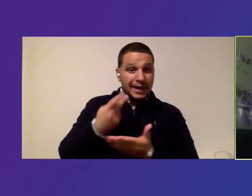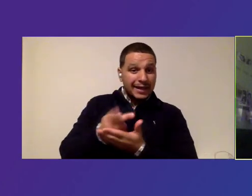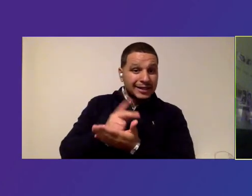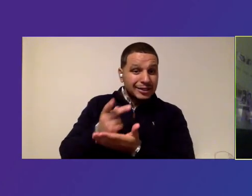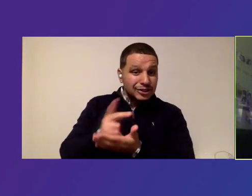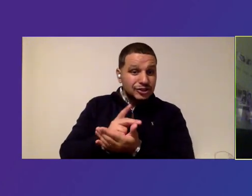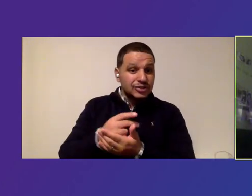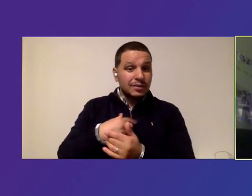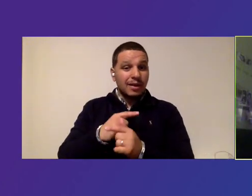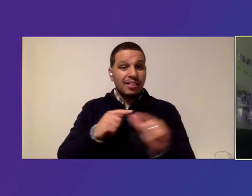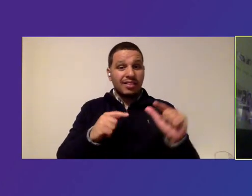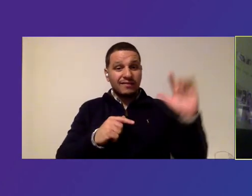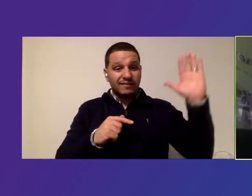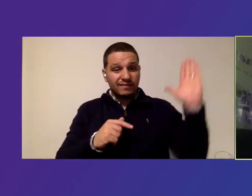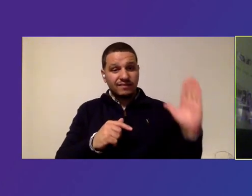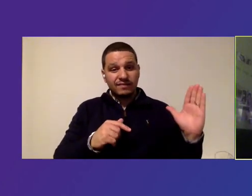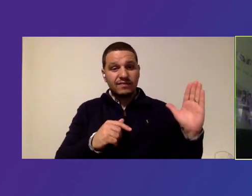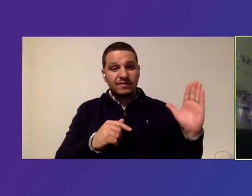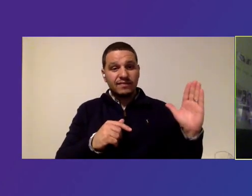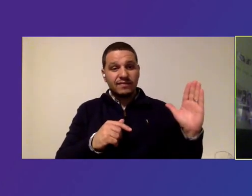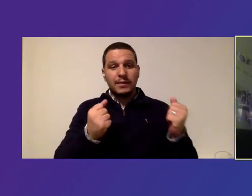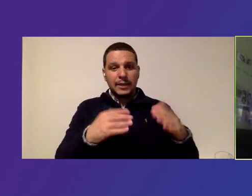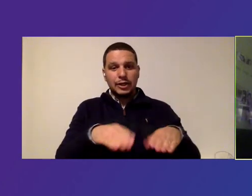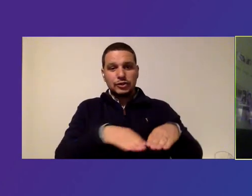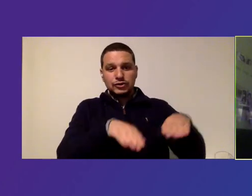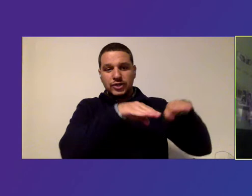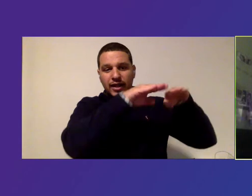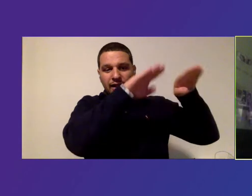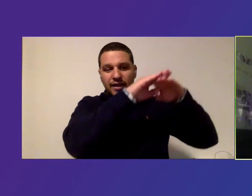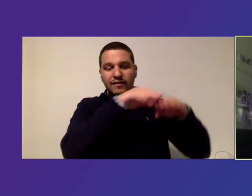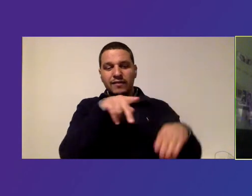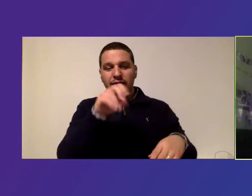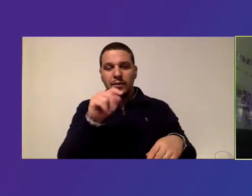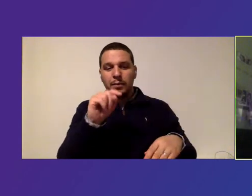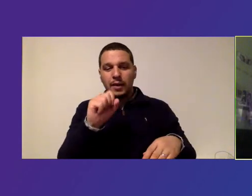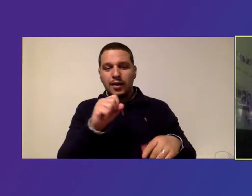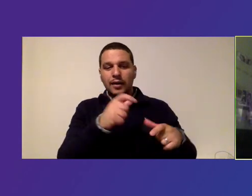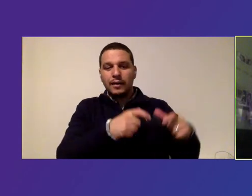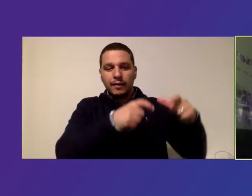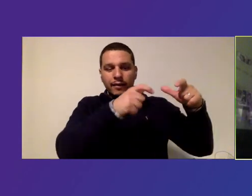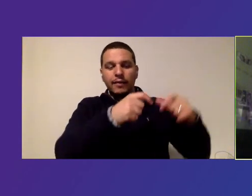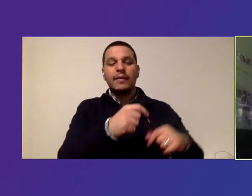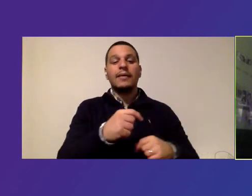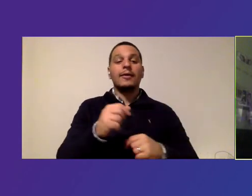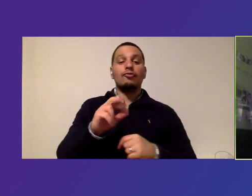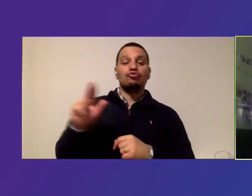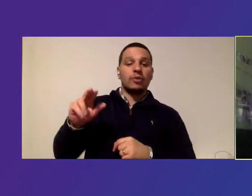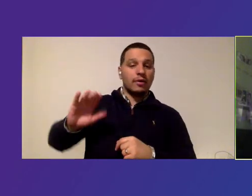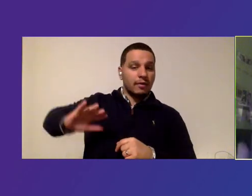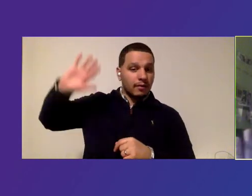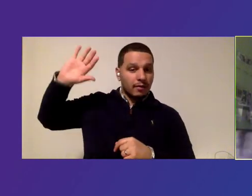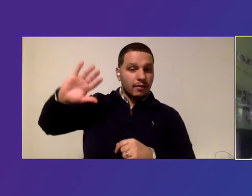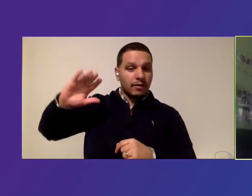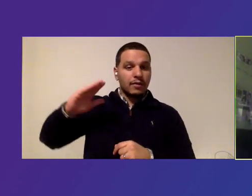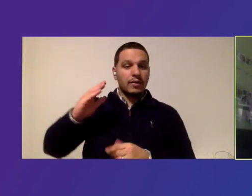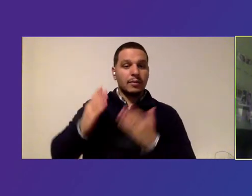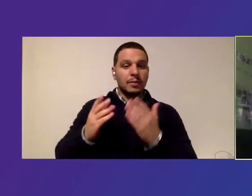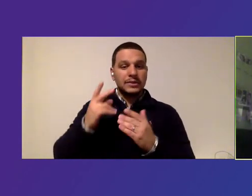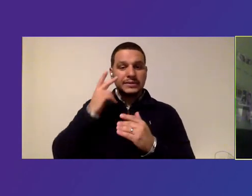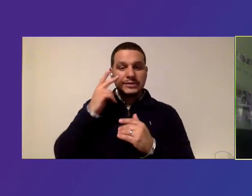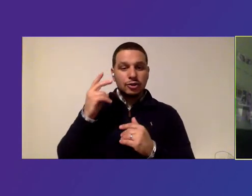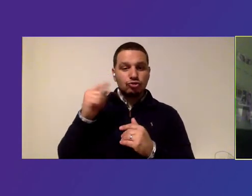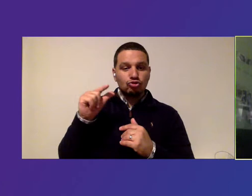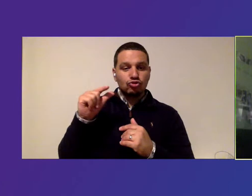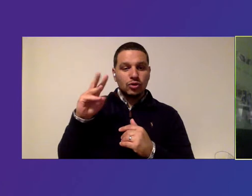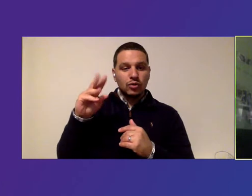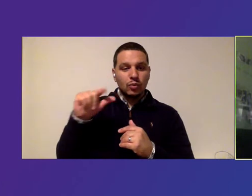my left side with lots of shelves and pots and pans, and on my right side, a green